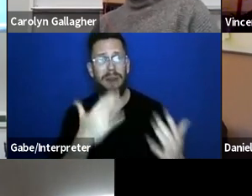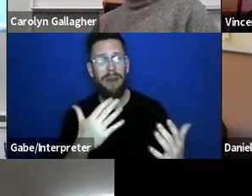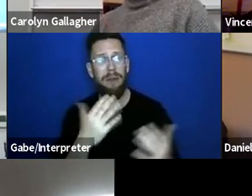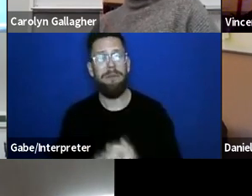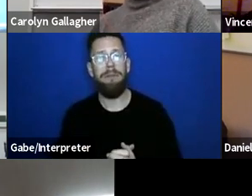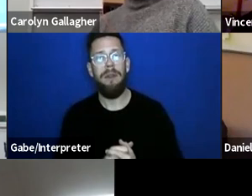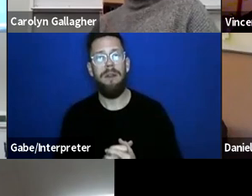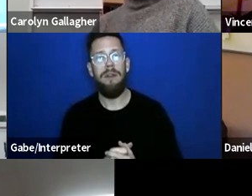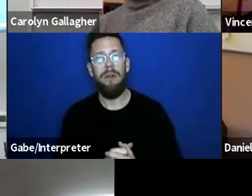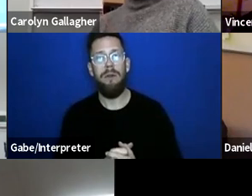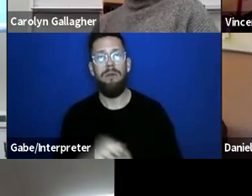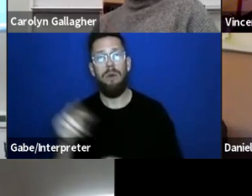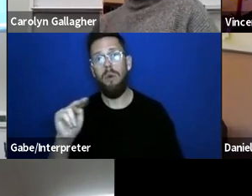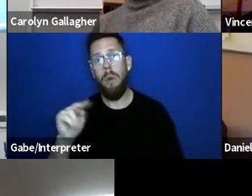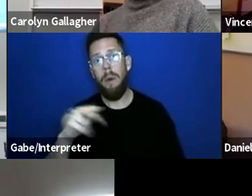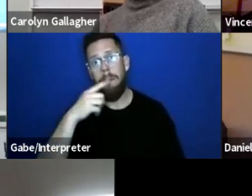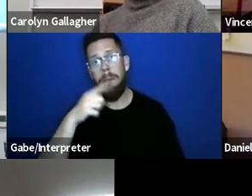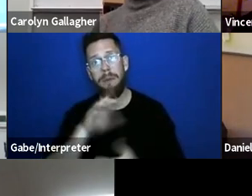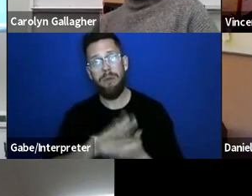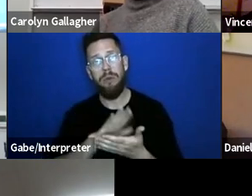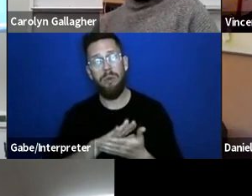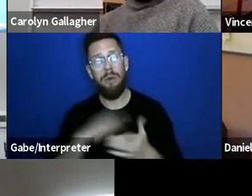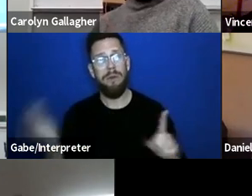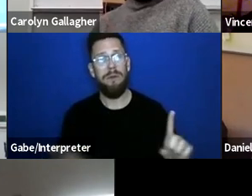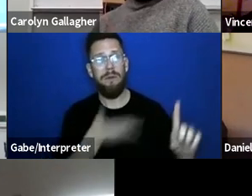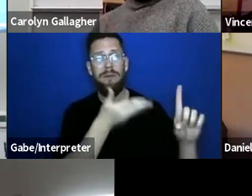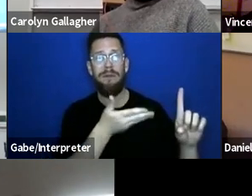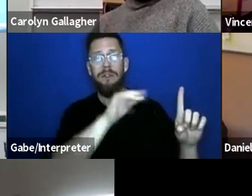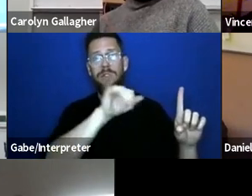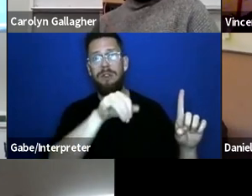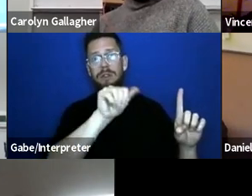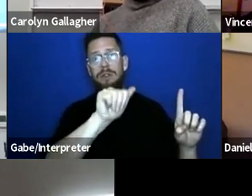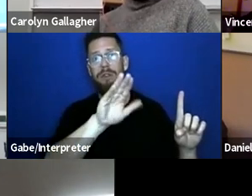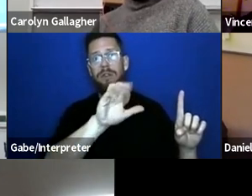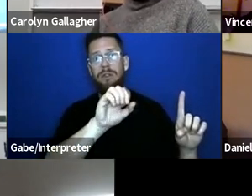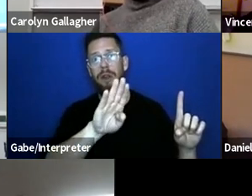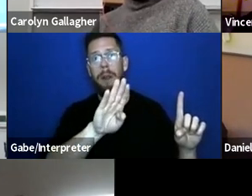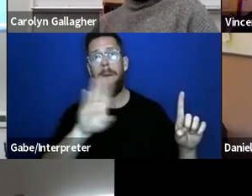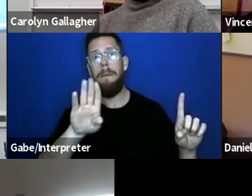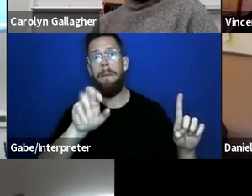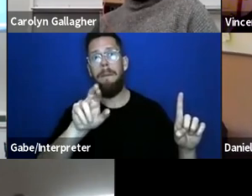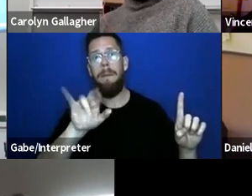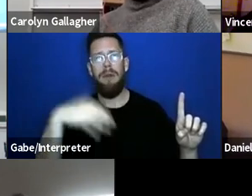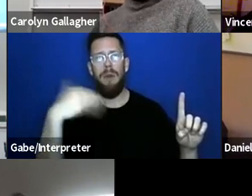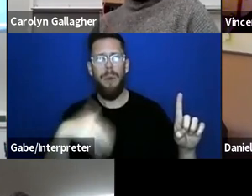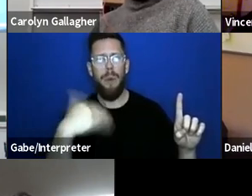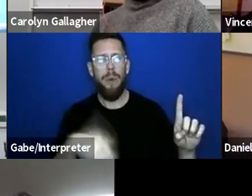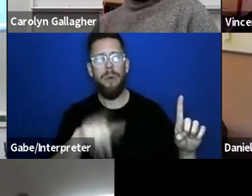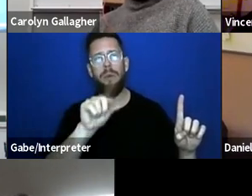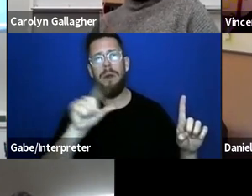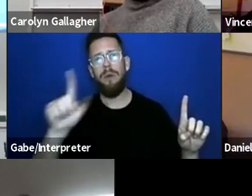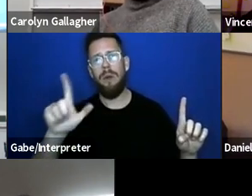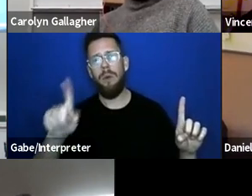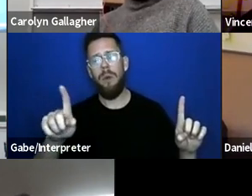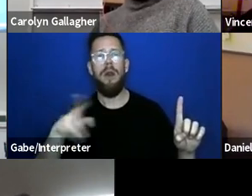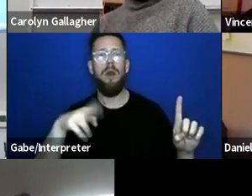of the Norton Public Schools, we would like to recognize Jacob Berry for participating in the 2021 Project 351 program as the Norton